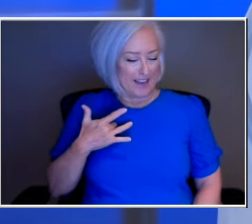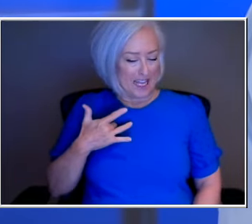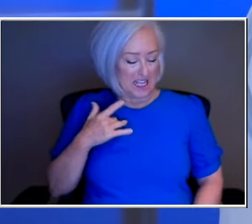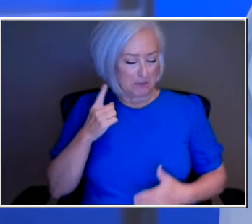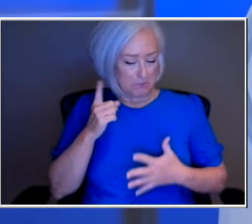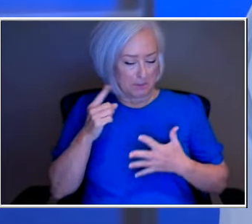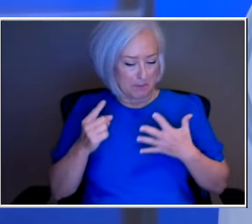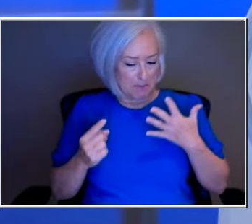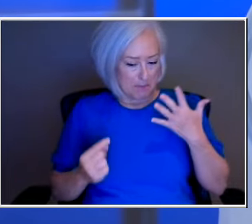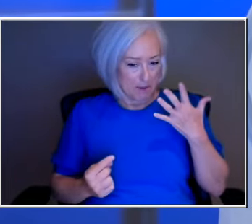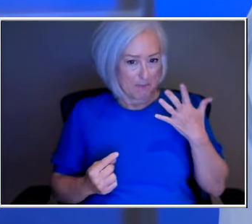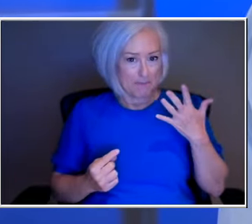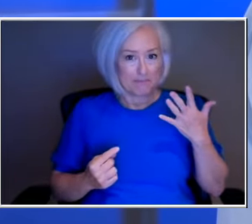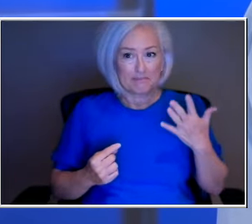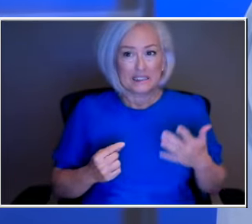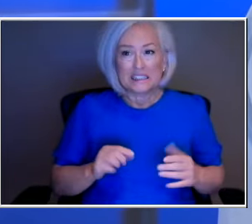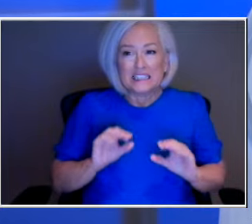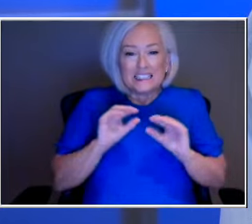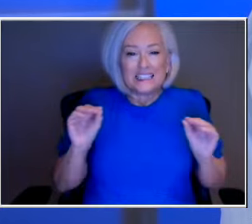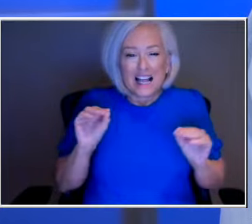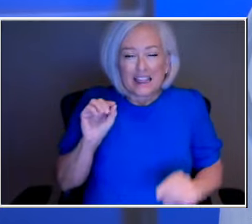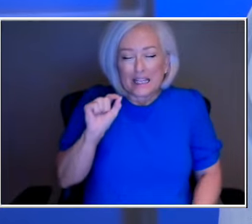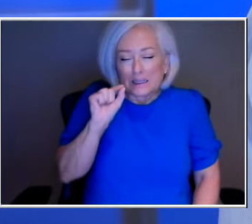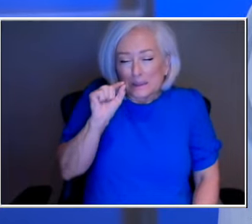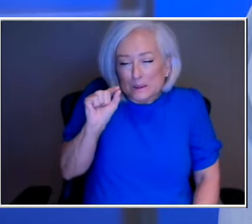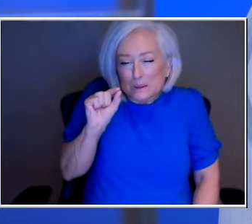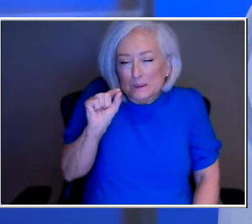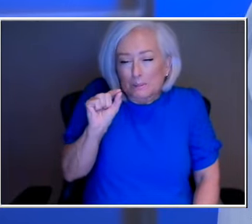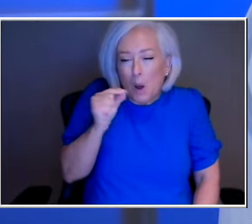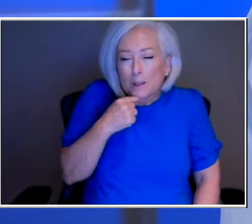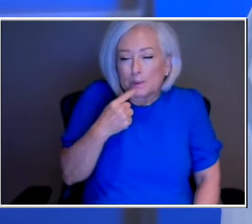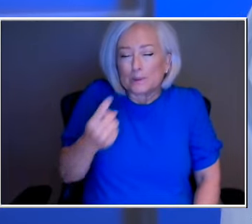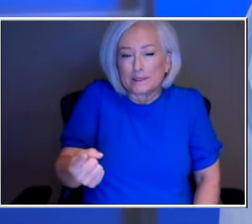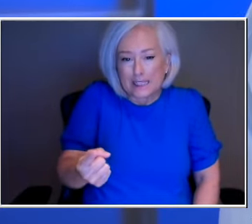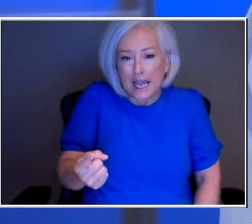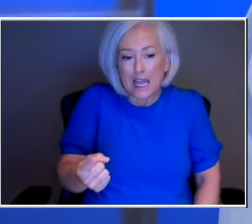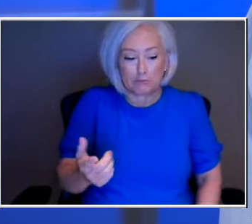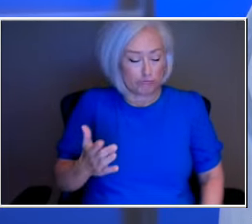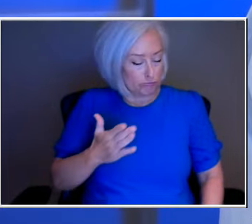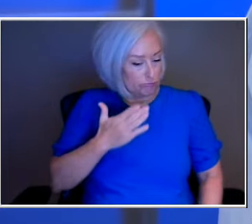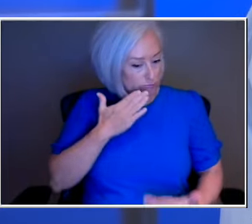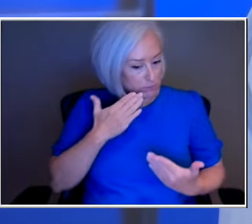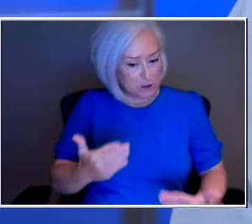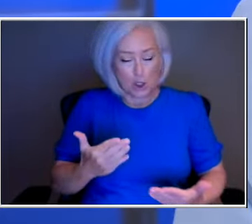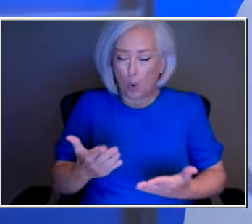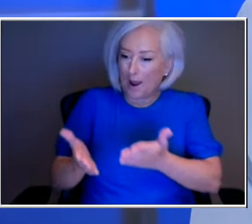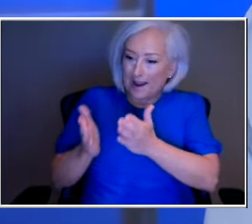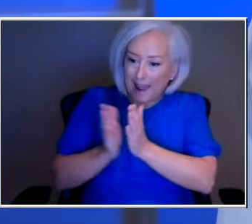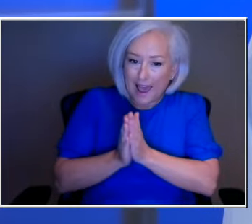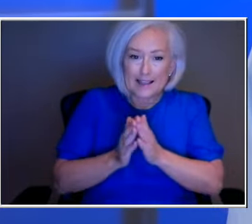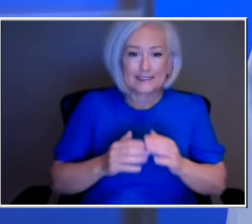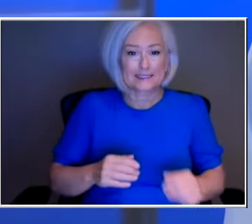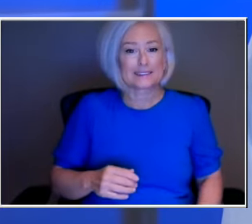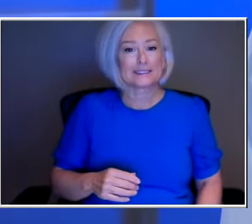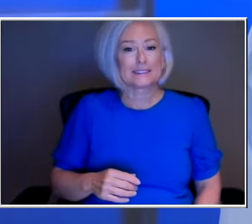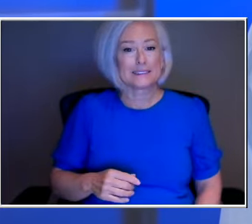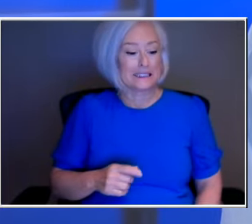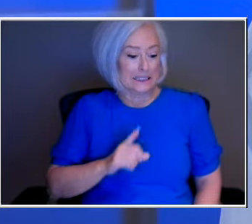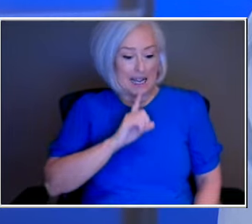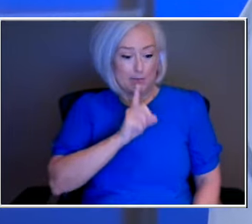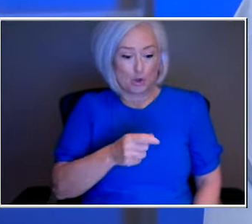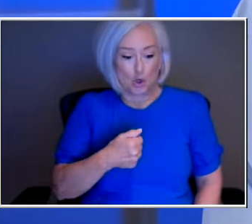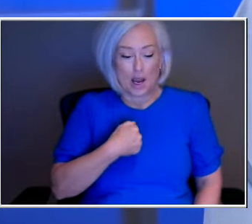nothing's too small. It isn't, don't be afraid to at least ask and say, hey, I'm sure, like I would do, I'd say, I'm sure it's